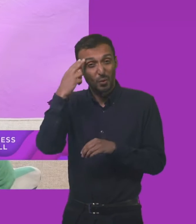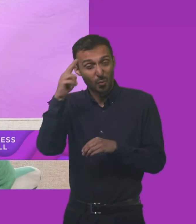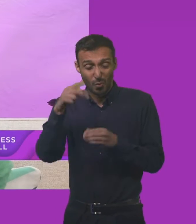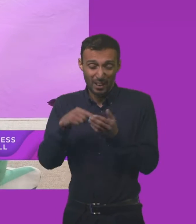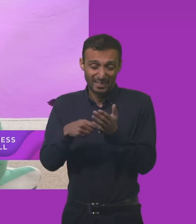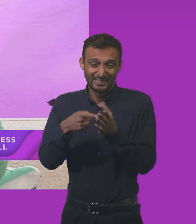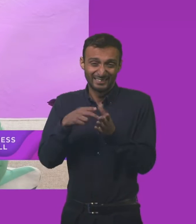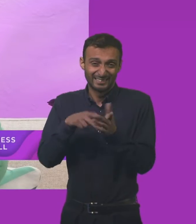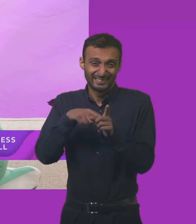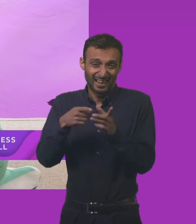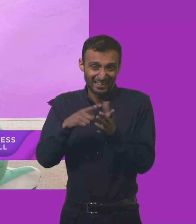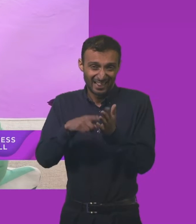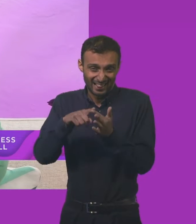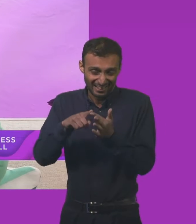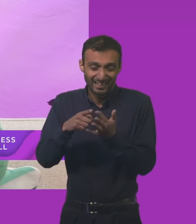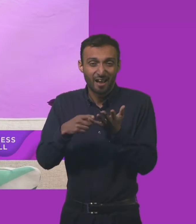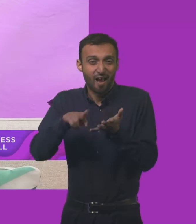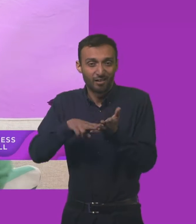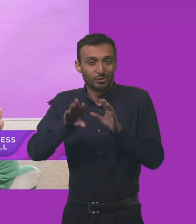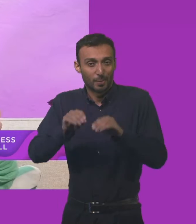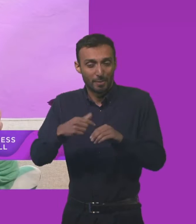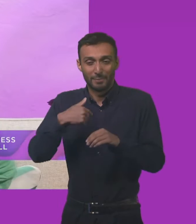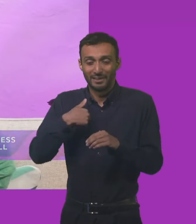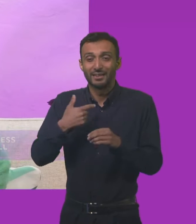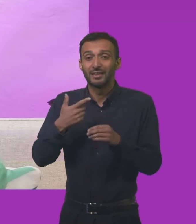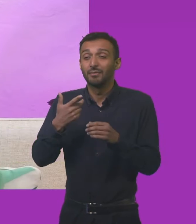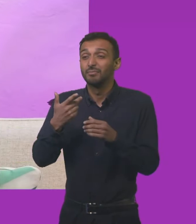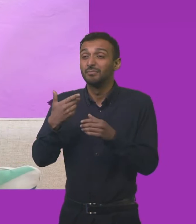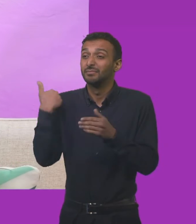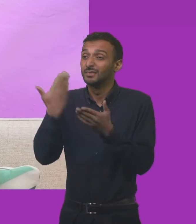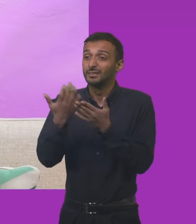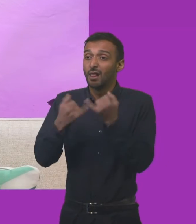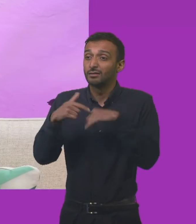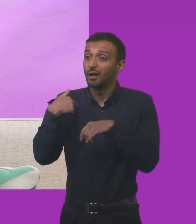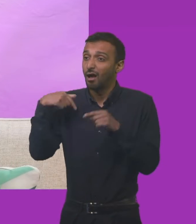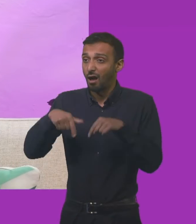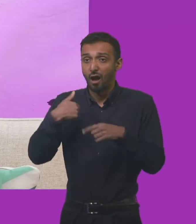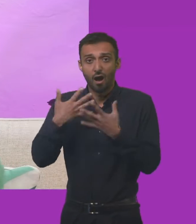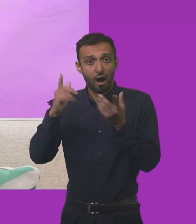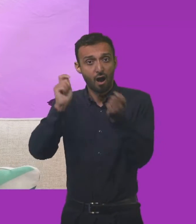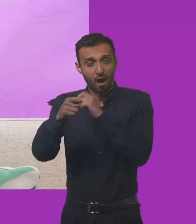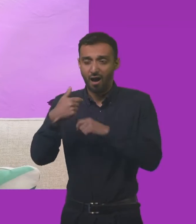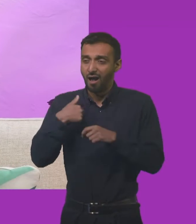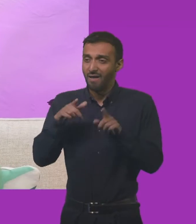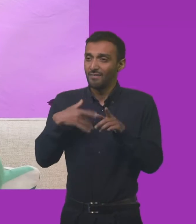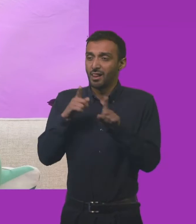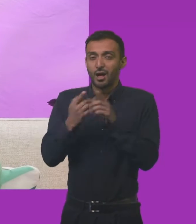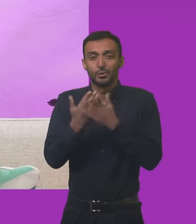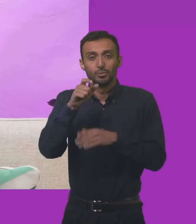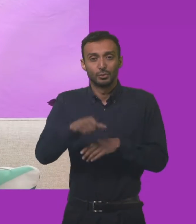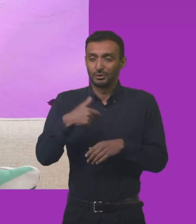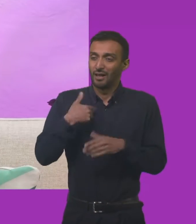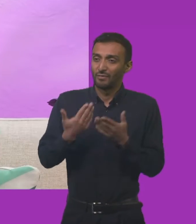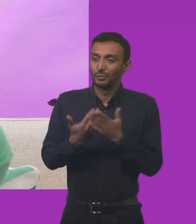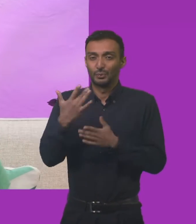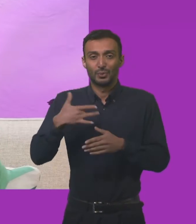since the last time I was here. I'm kind of a new person. I have a new lease on life, and it's up. I guess when you hit a certain age in